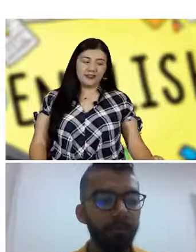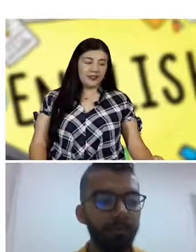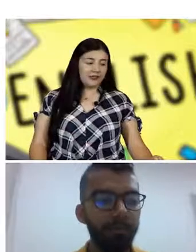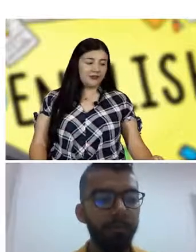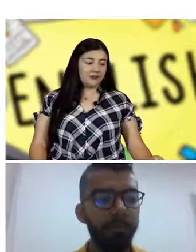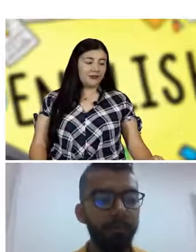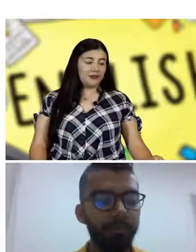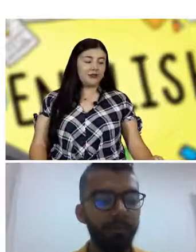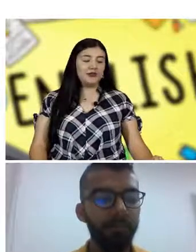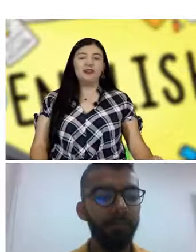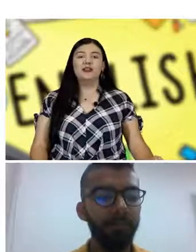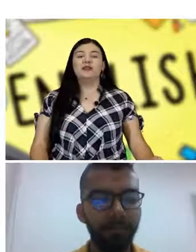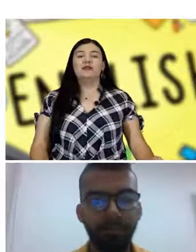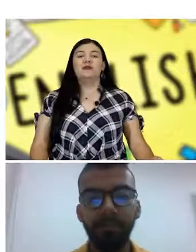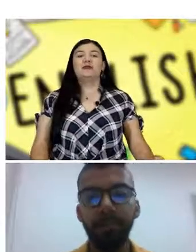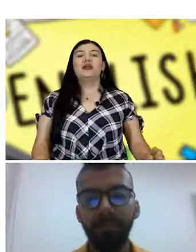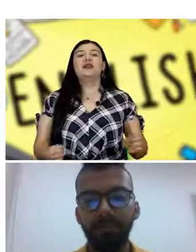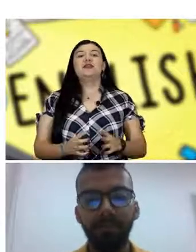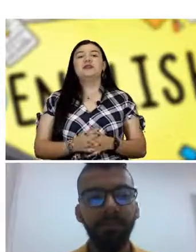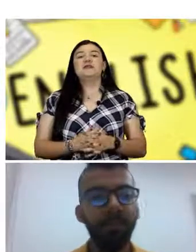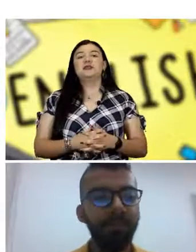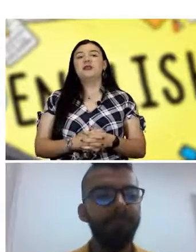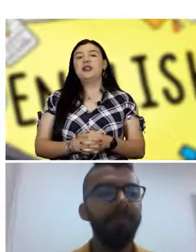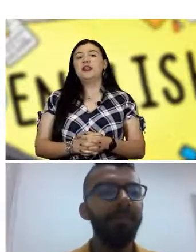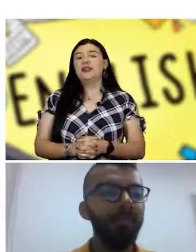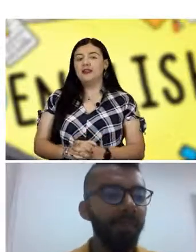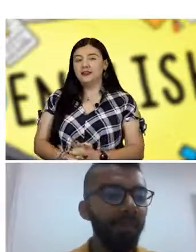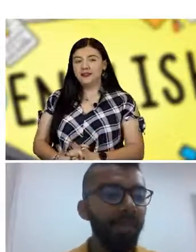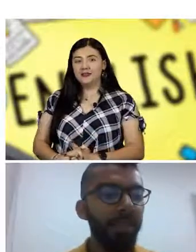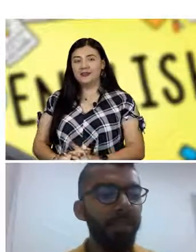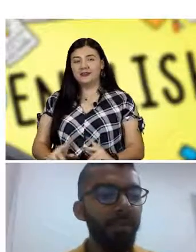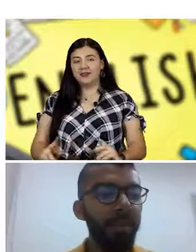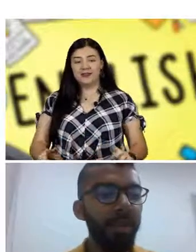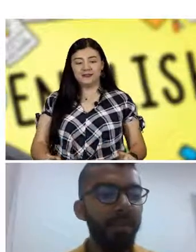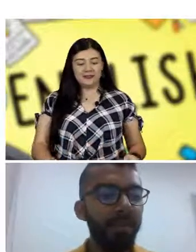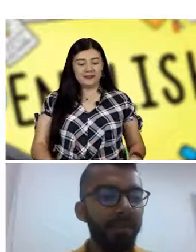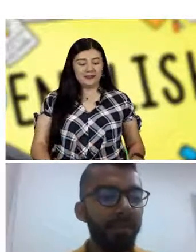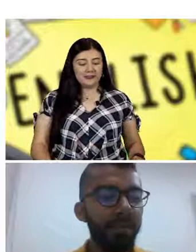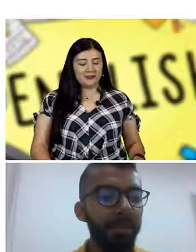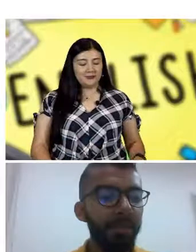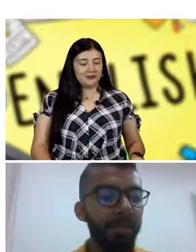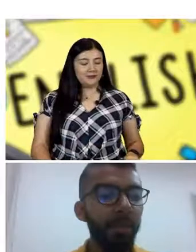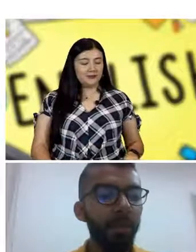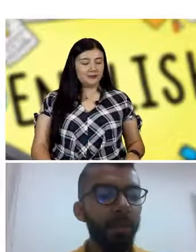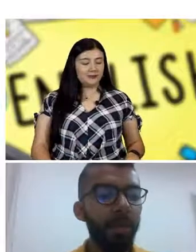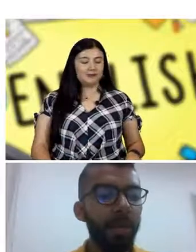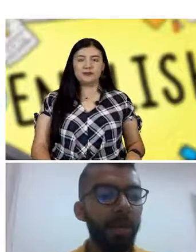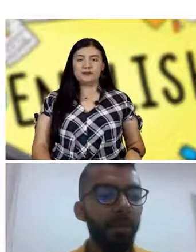body? Yeah, do you remember? Brian, do you have something?